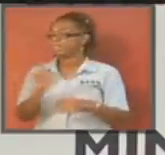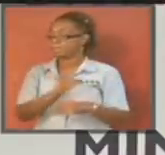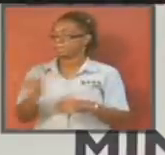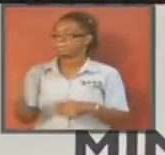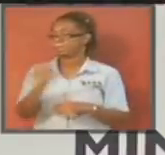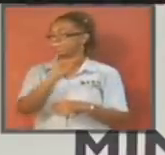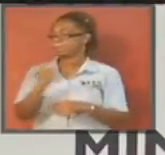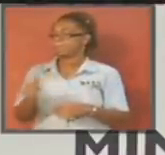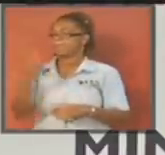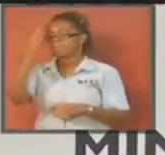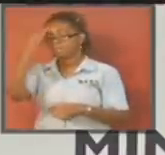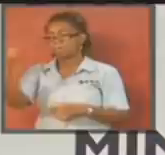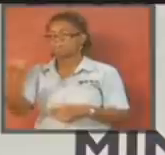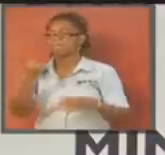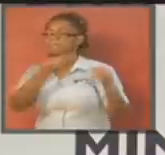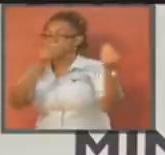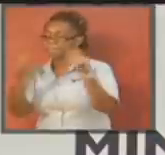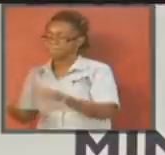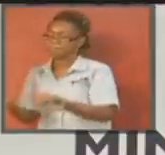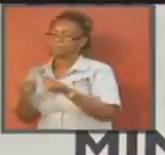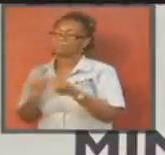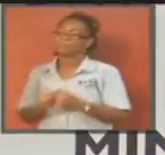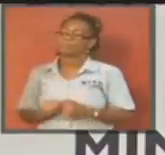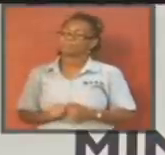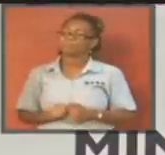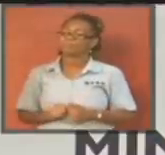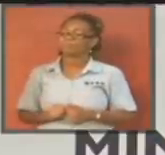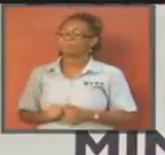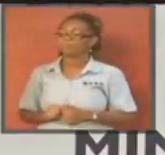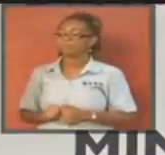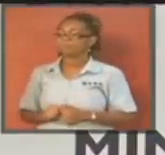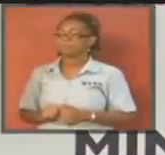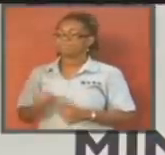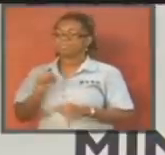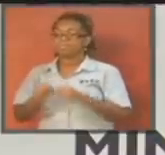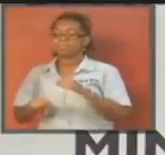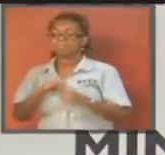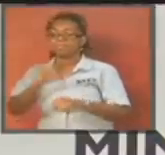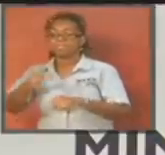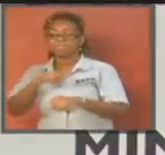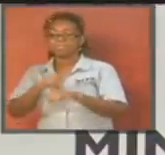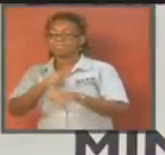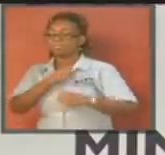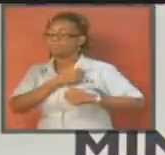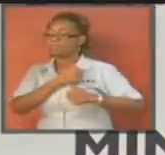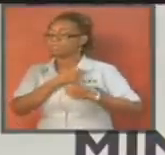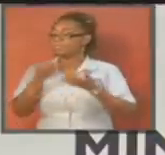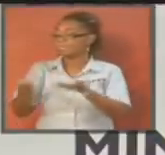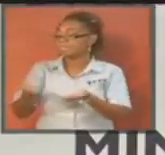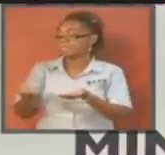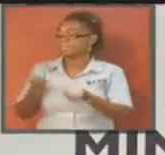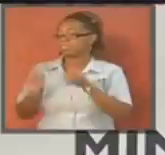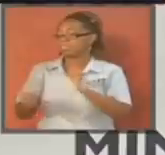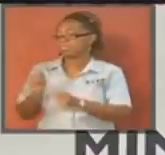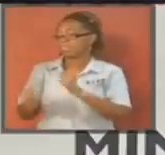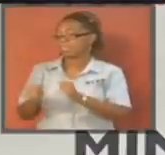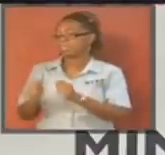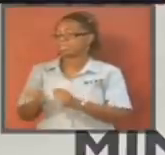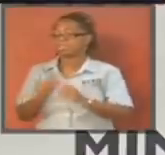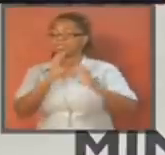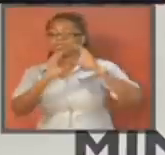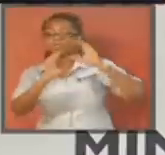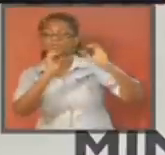of the 400 vaccines of Pfizer. So there was communique between the two, the Ministry of National Security and their counterpart in the